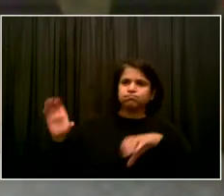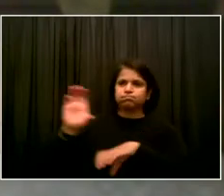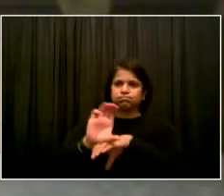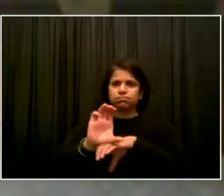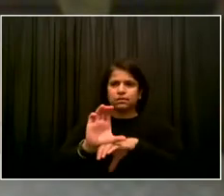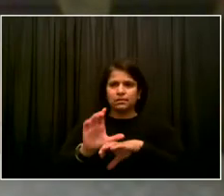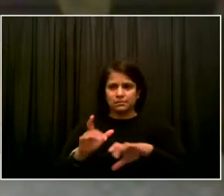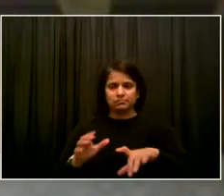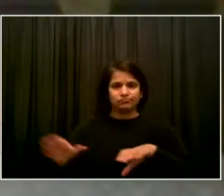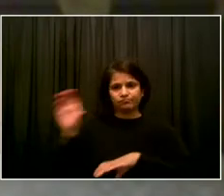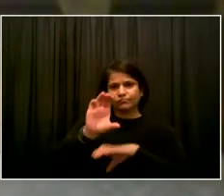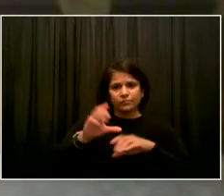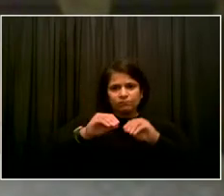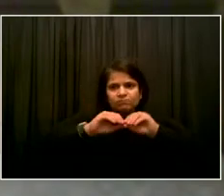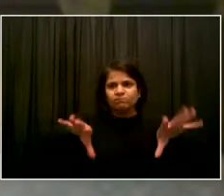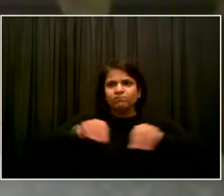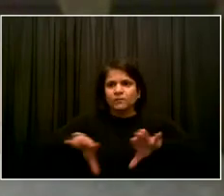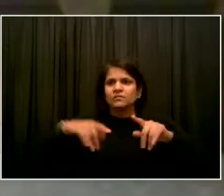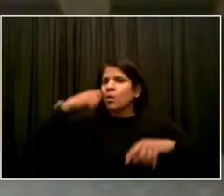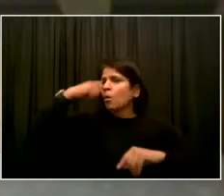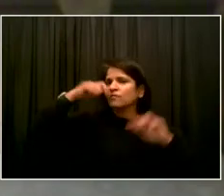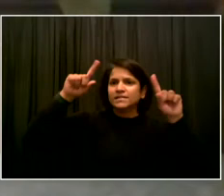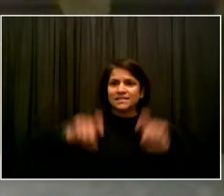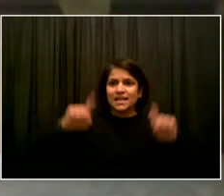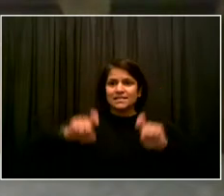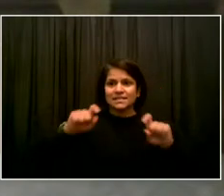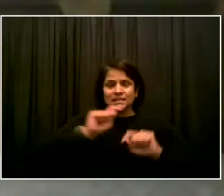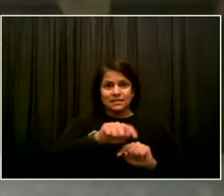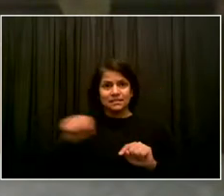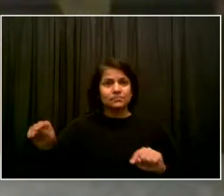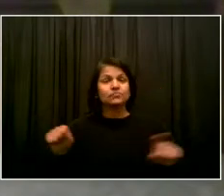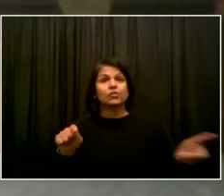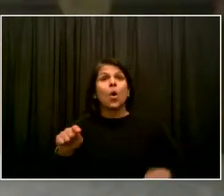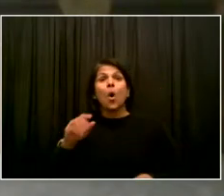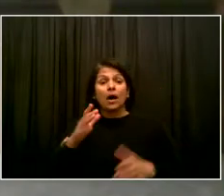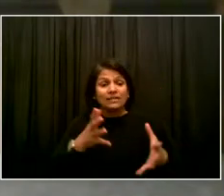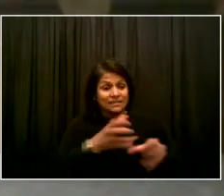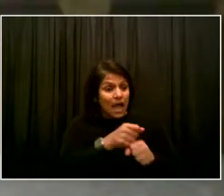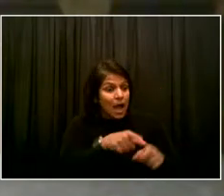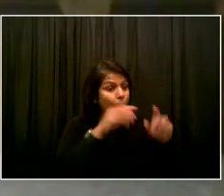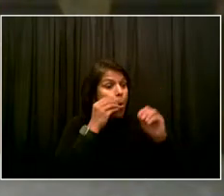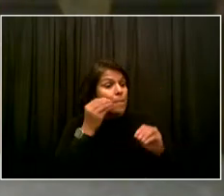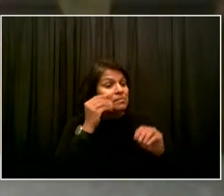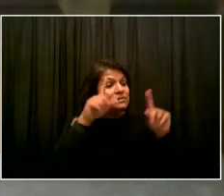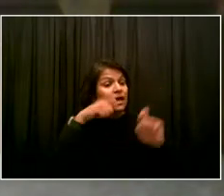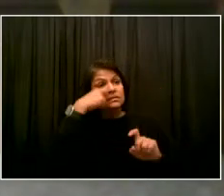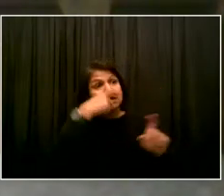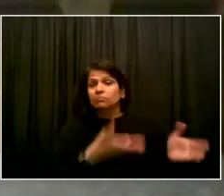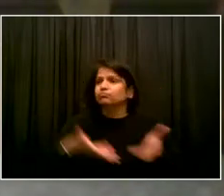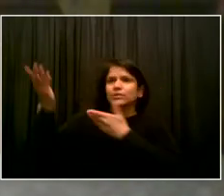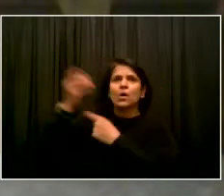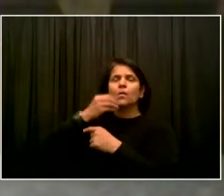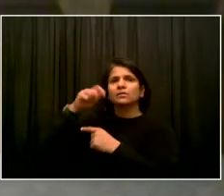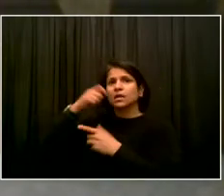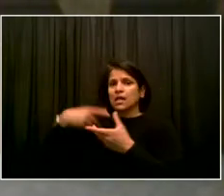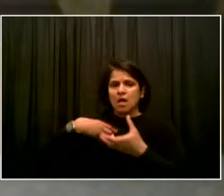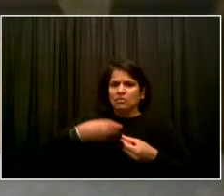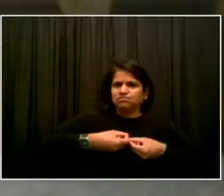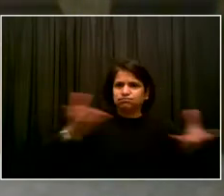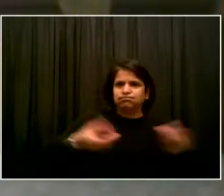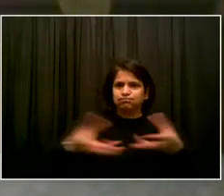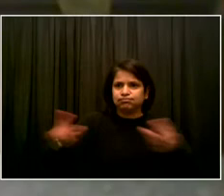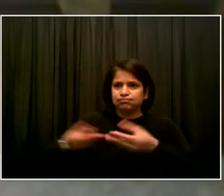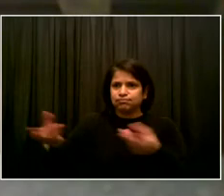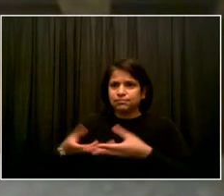and distribute, as the governor mentioned, millions of tests to staff and parents to test at home. This is a new way of